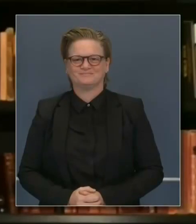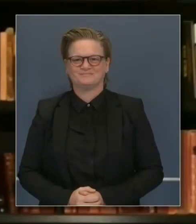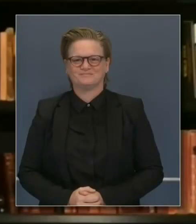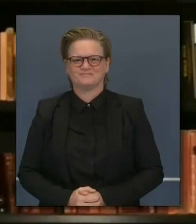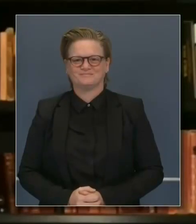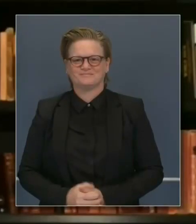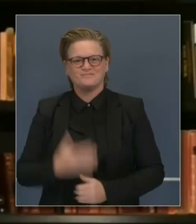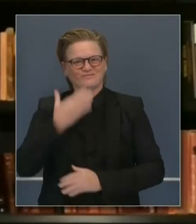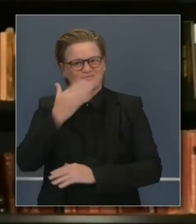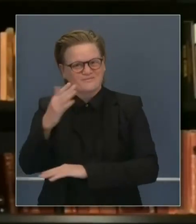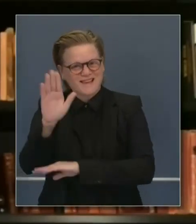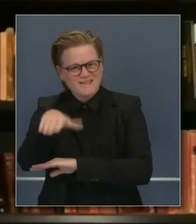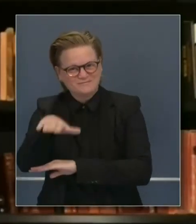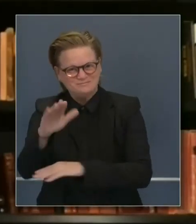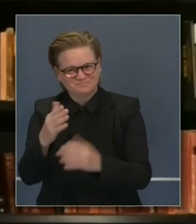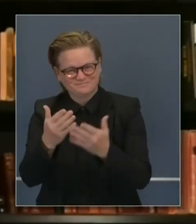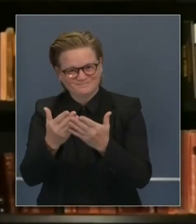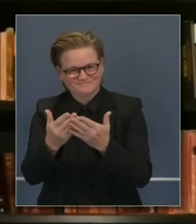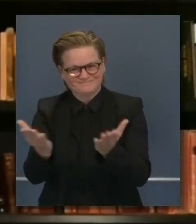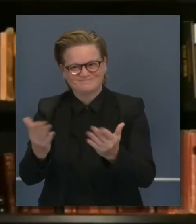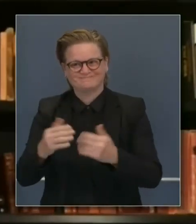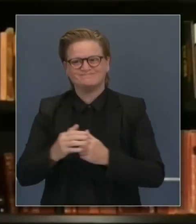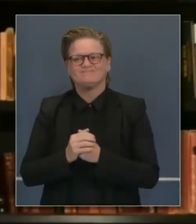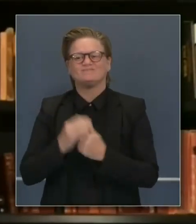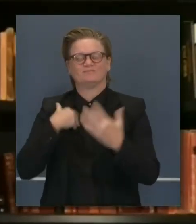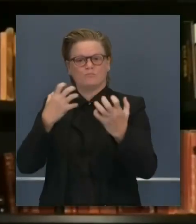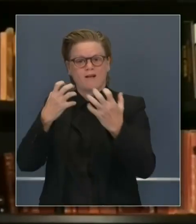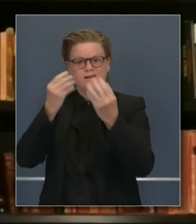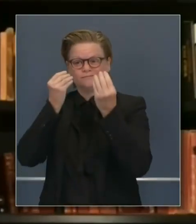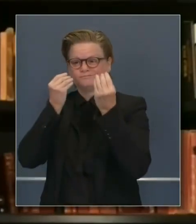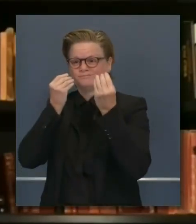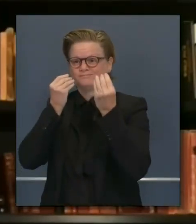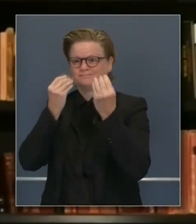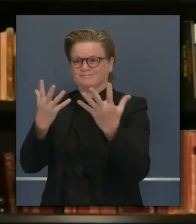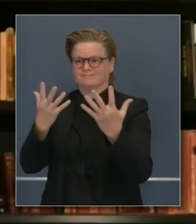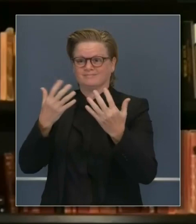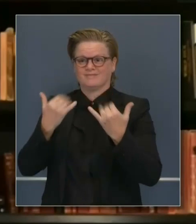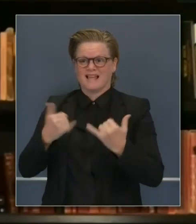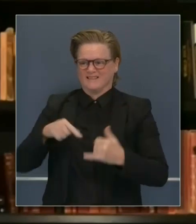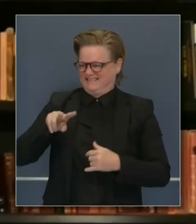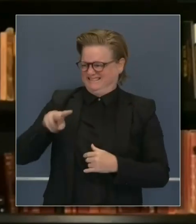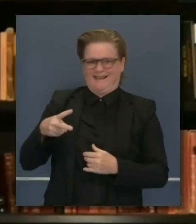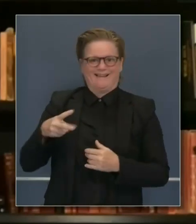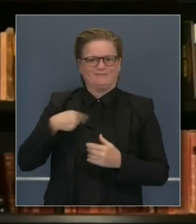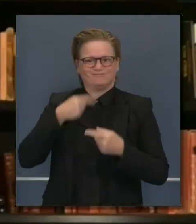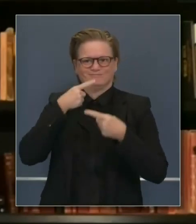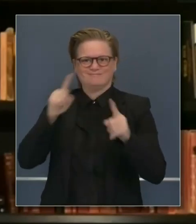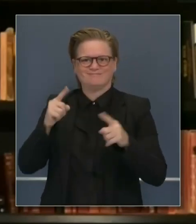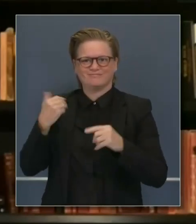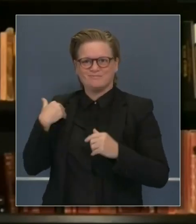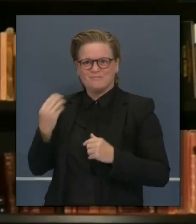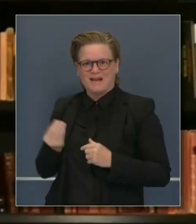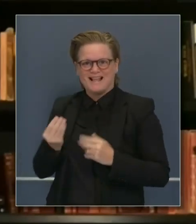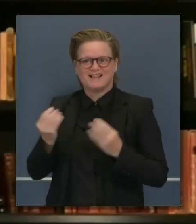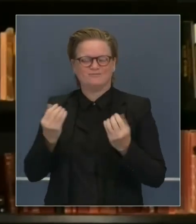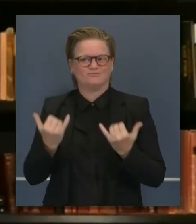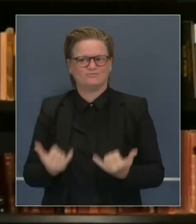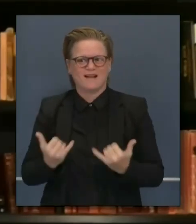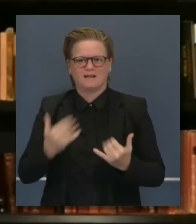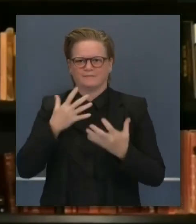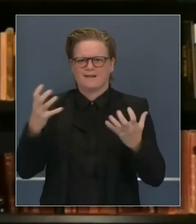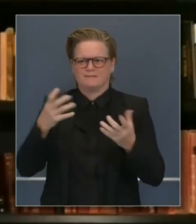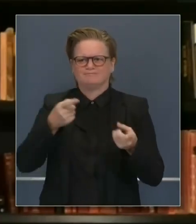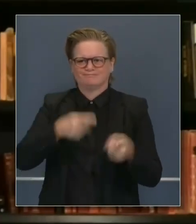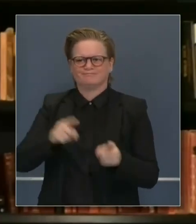I wanted to update you now for the second time this week on where we are as a state, more broadly, where